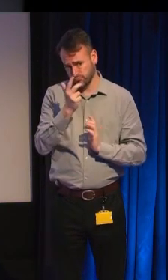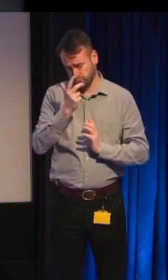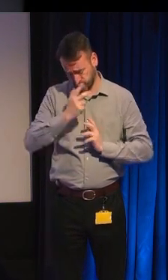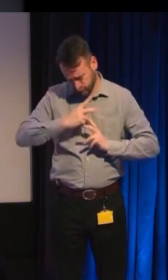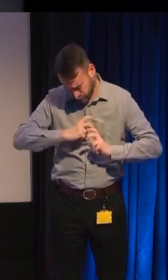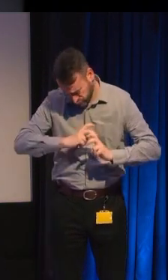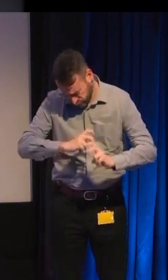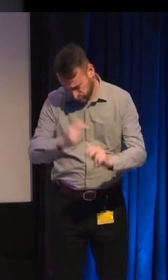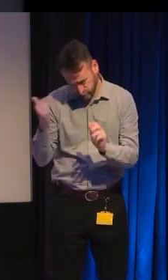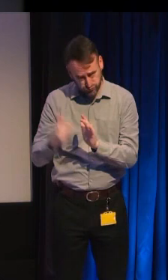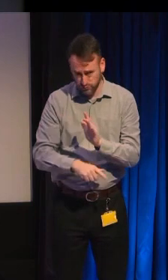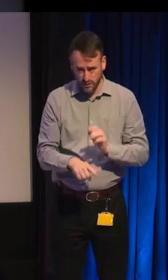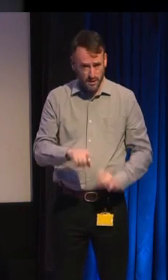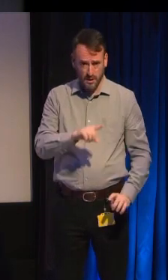it